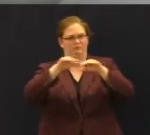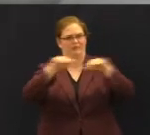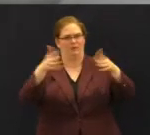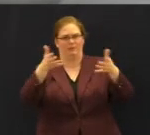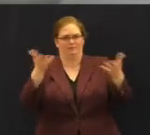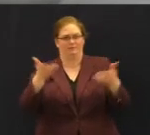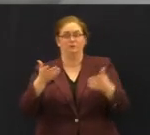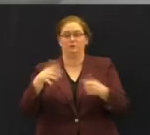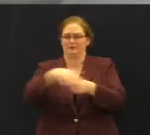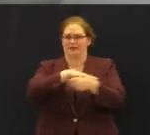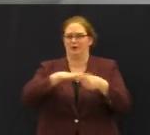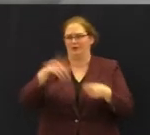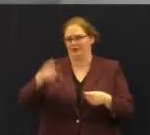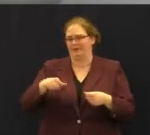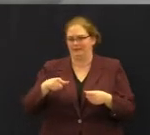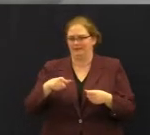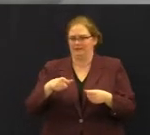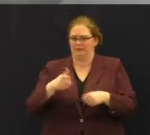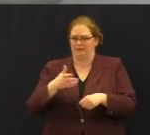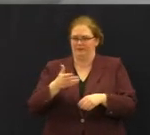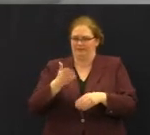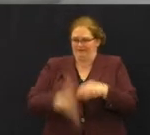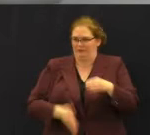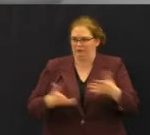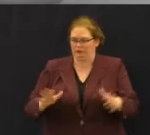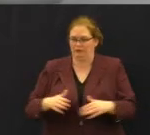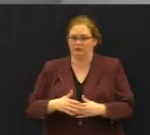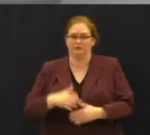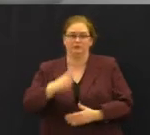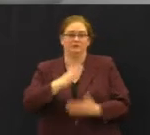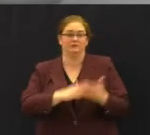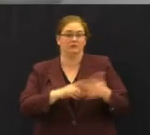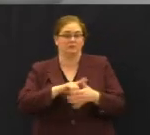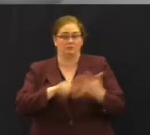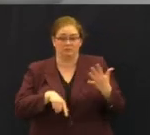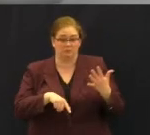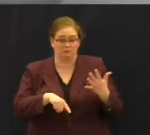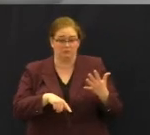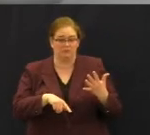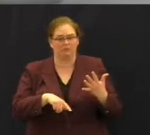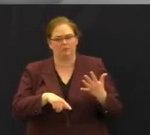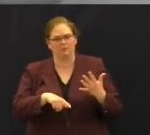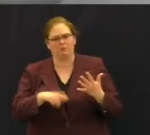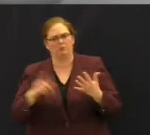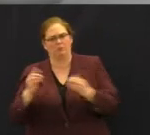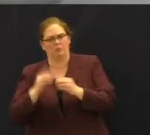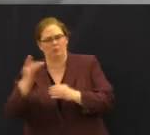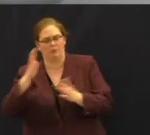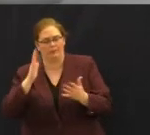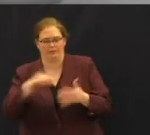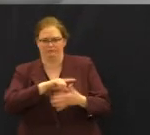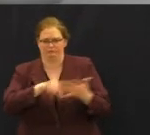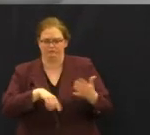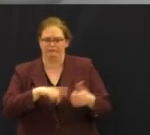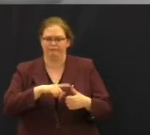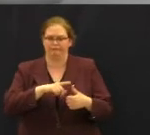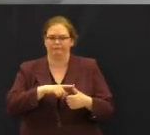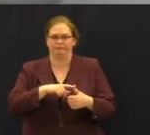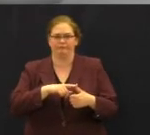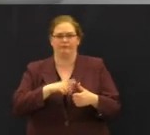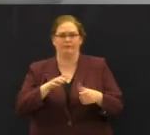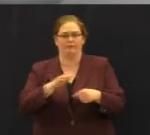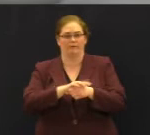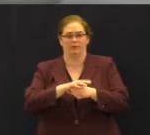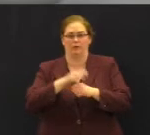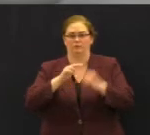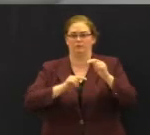it is an area that needs to be fit out today. So some of the features include, but are certainly not limited to, the complete build-out